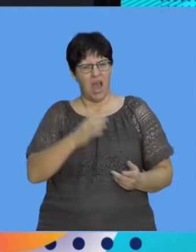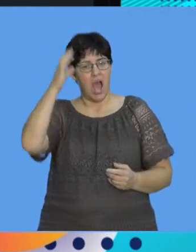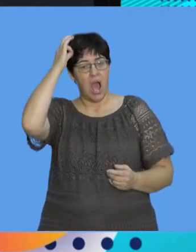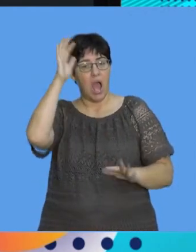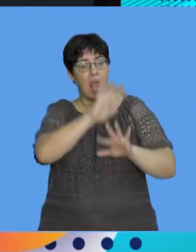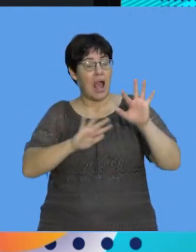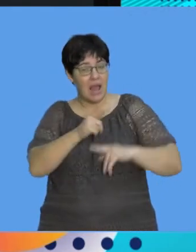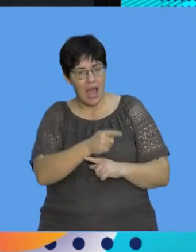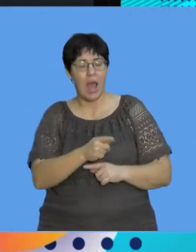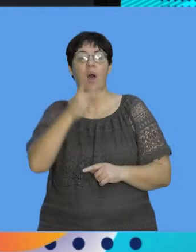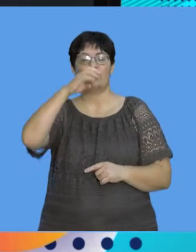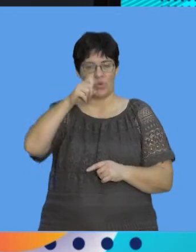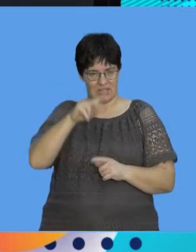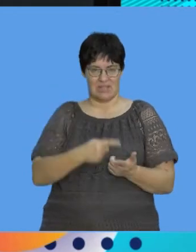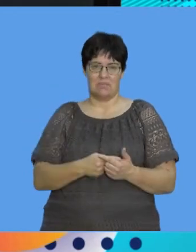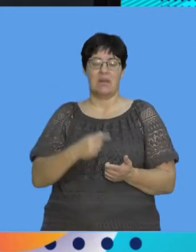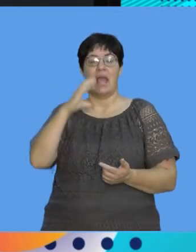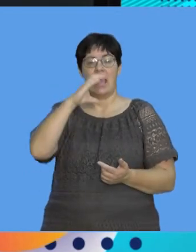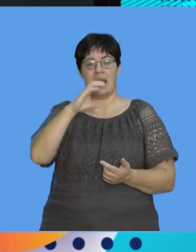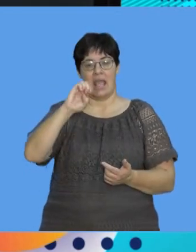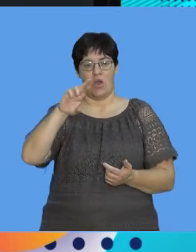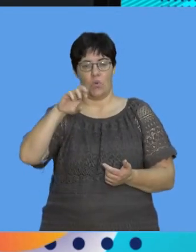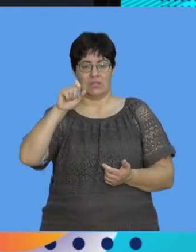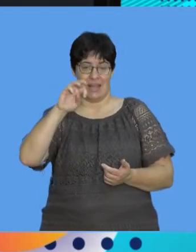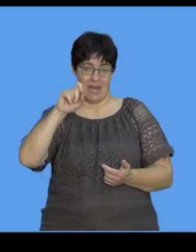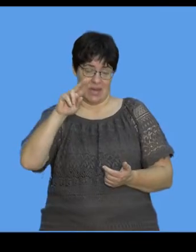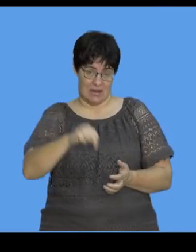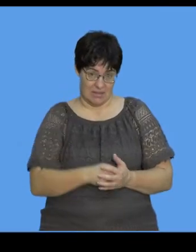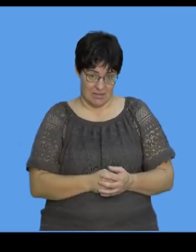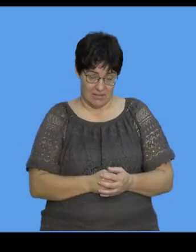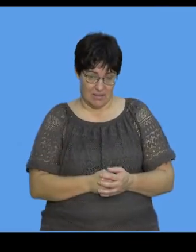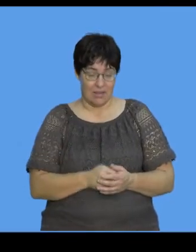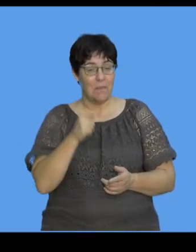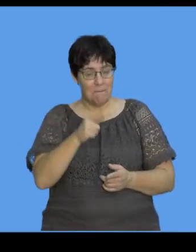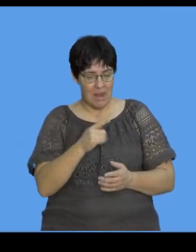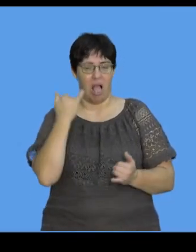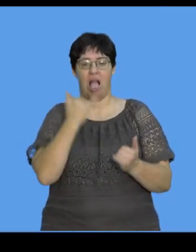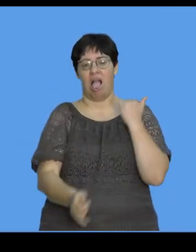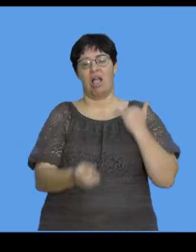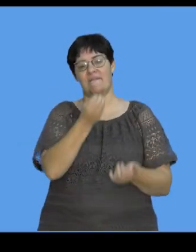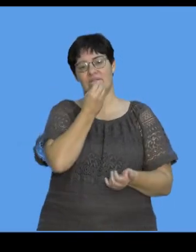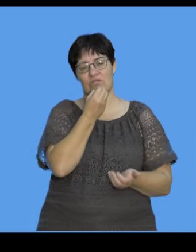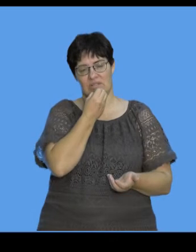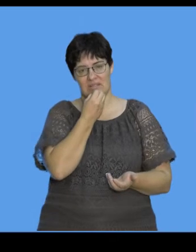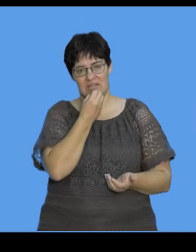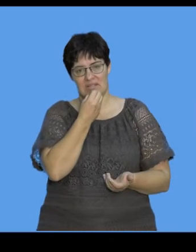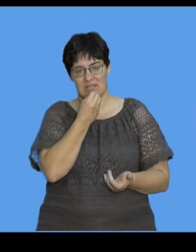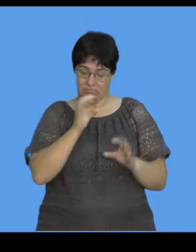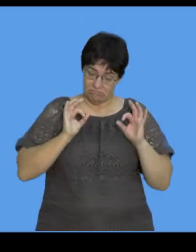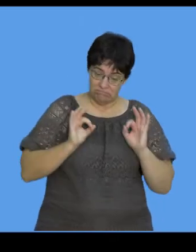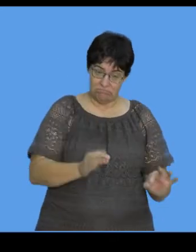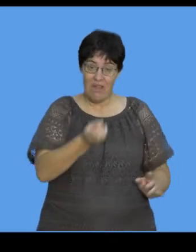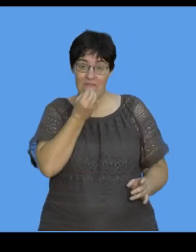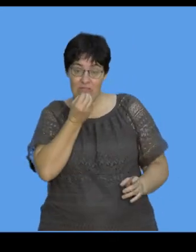hair the color? A protein called keratin. Right, so it's malnutrition. These children do not have the